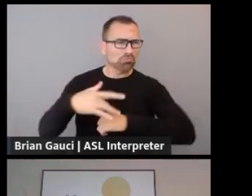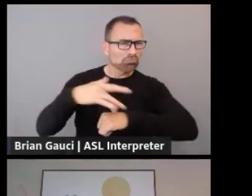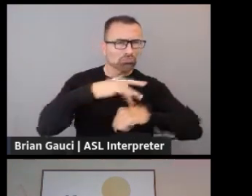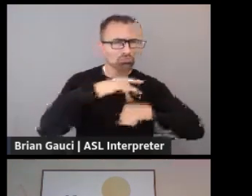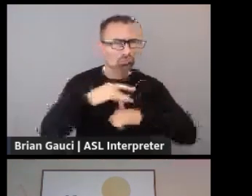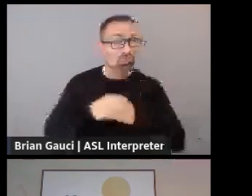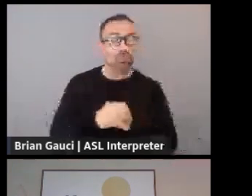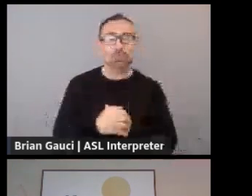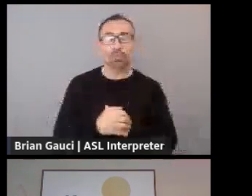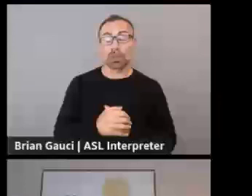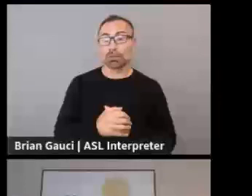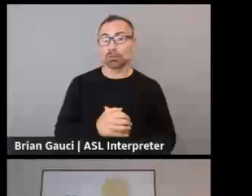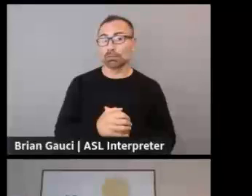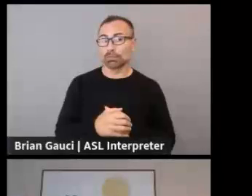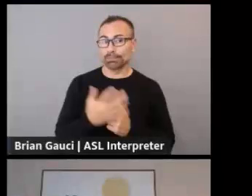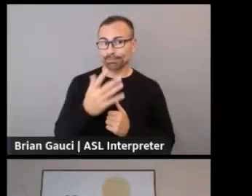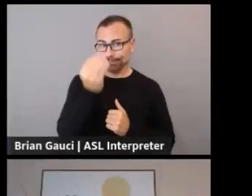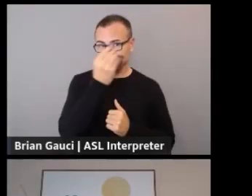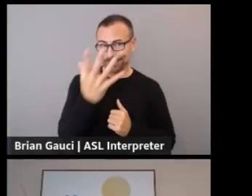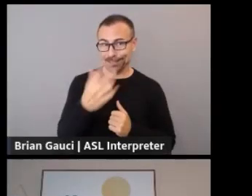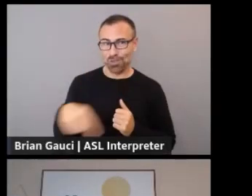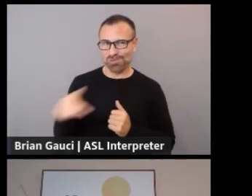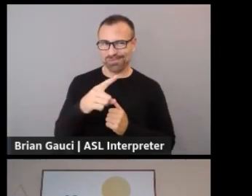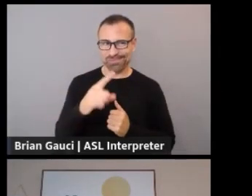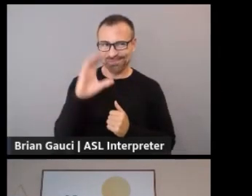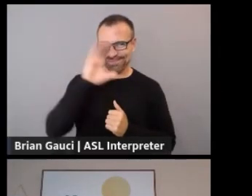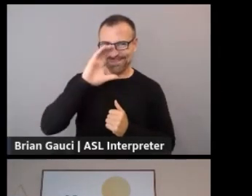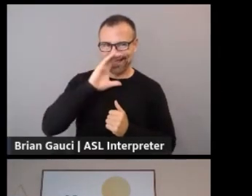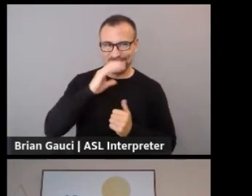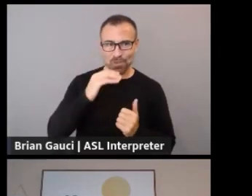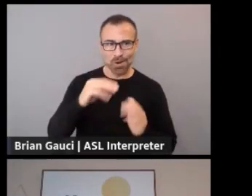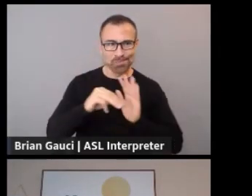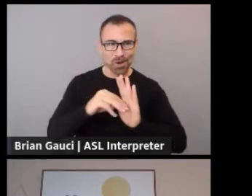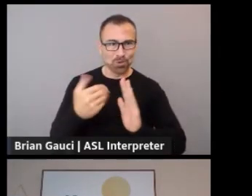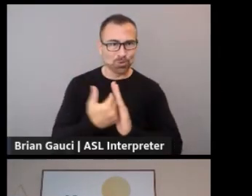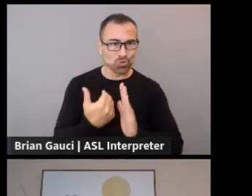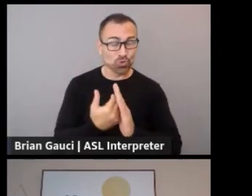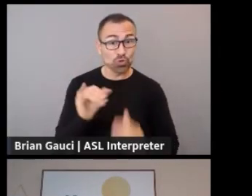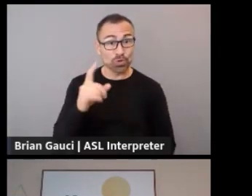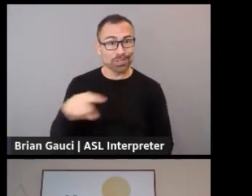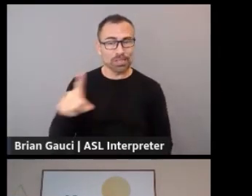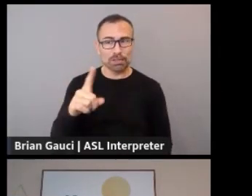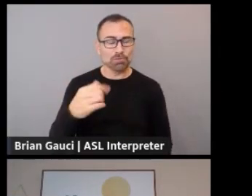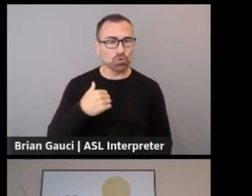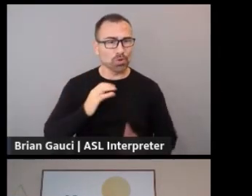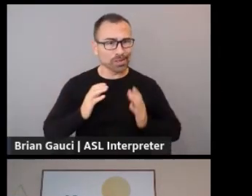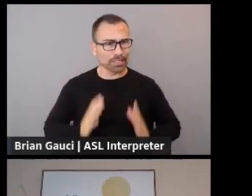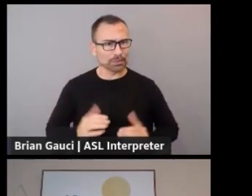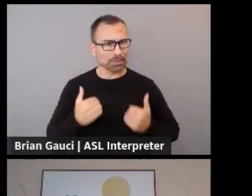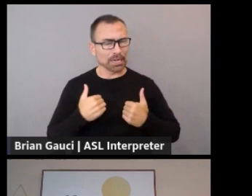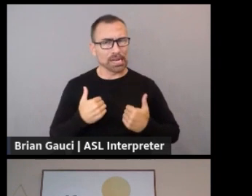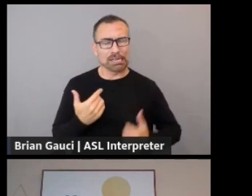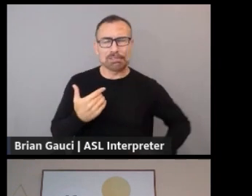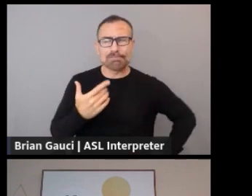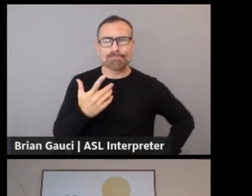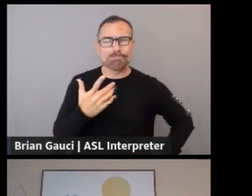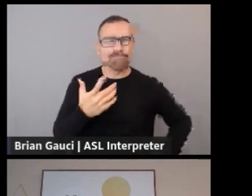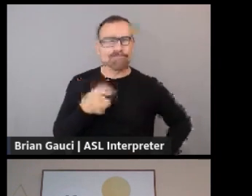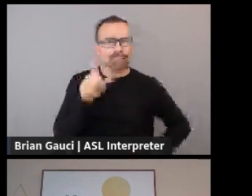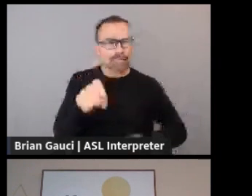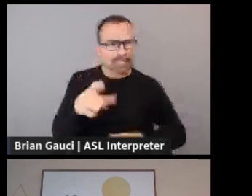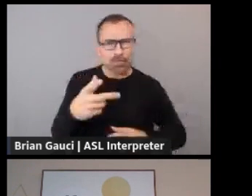we are always looking out for new models. So if you have a great use case and that you see a great model out there that